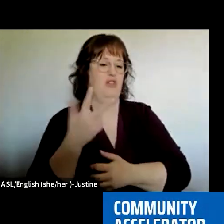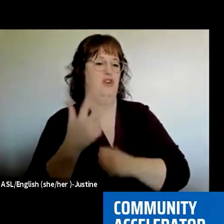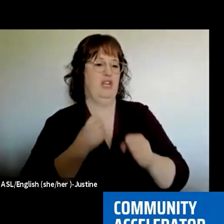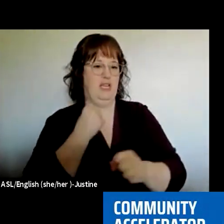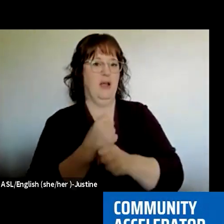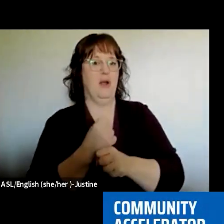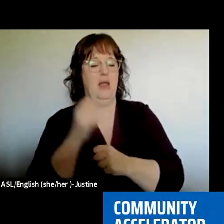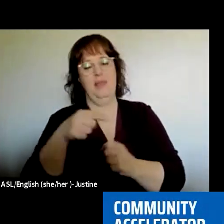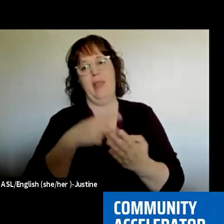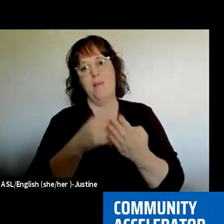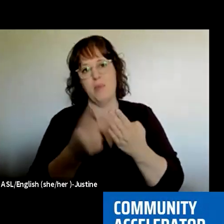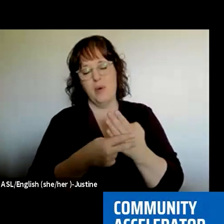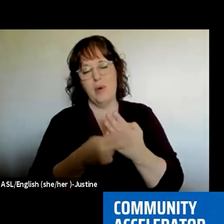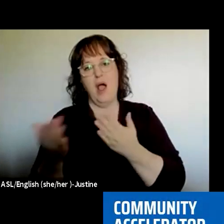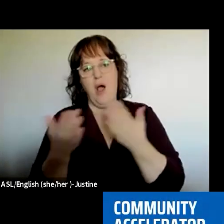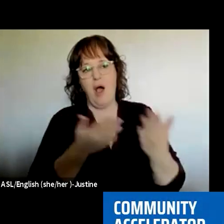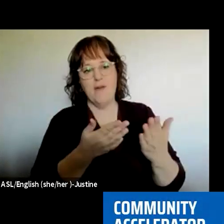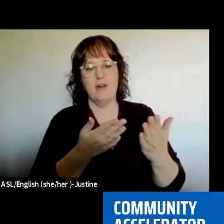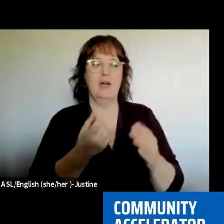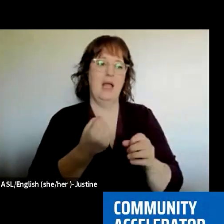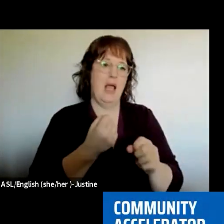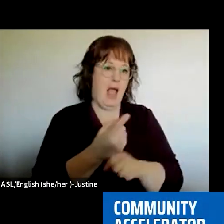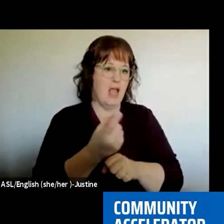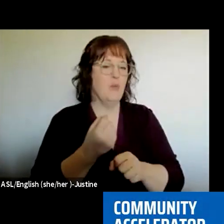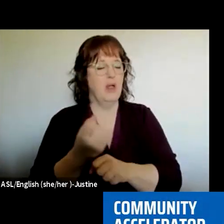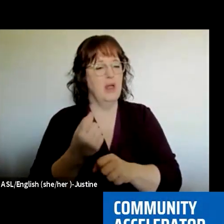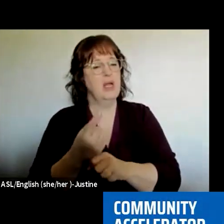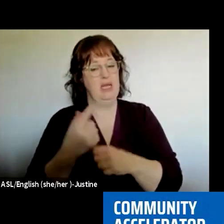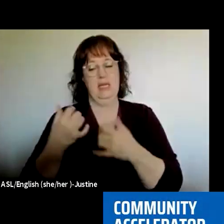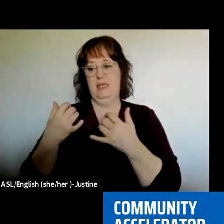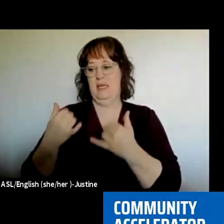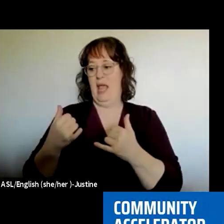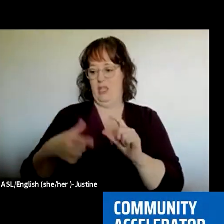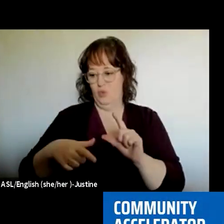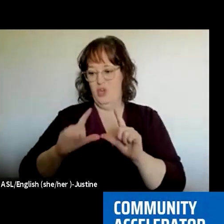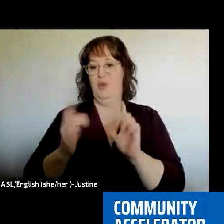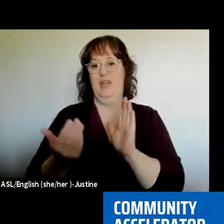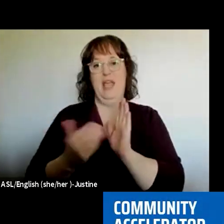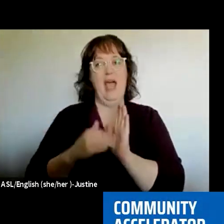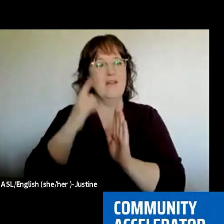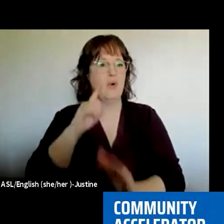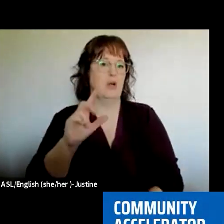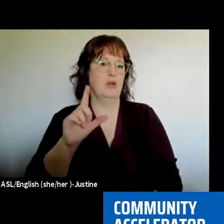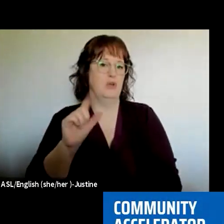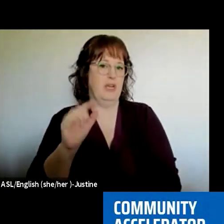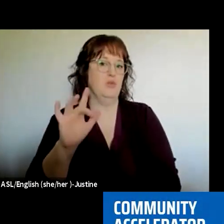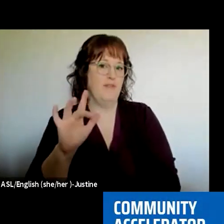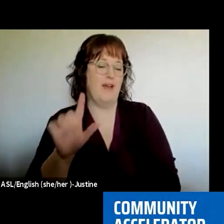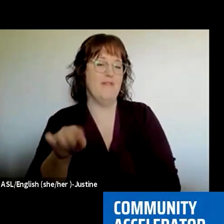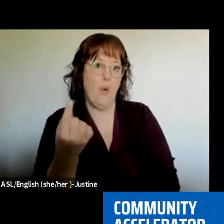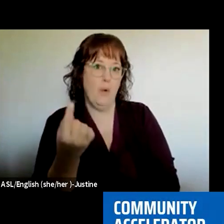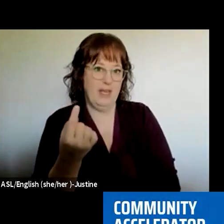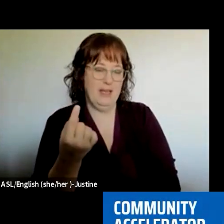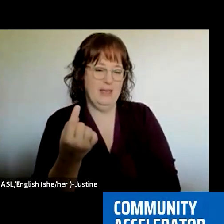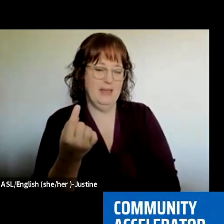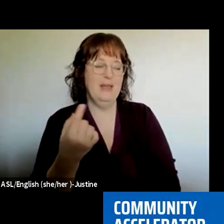is offered on an annual basis and has been renewed as of today for the 2025 year only. So I would